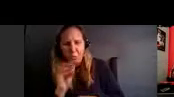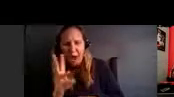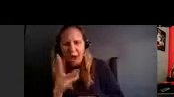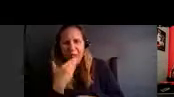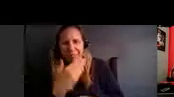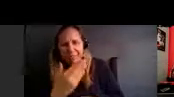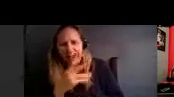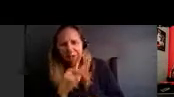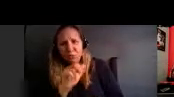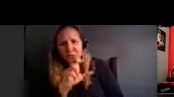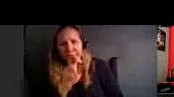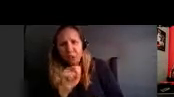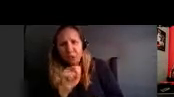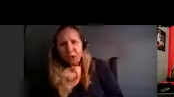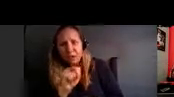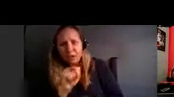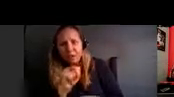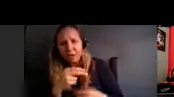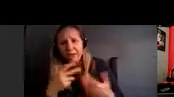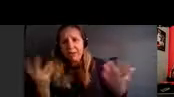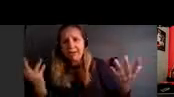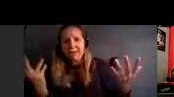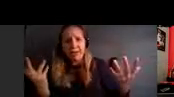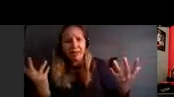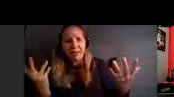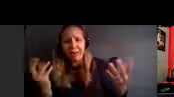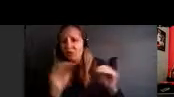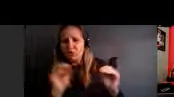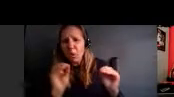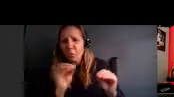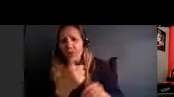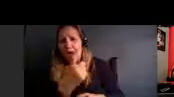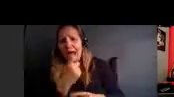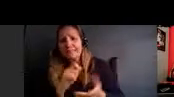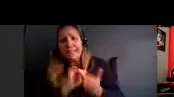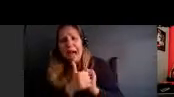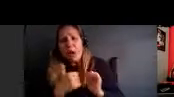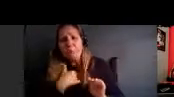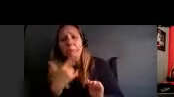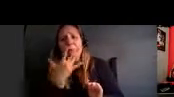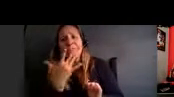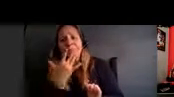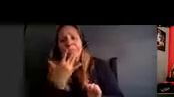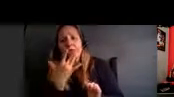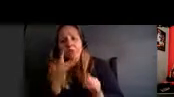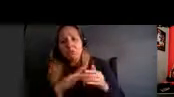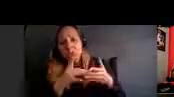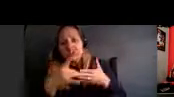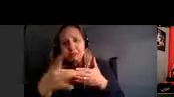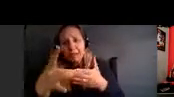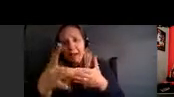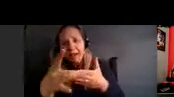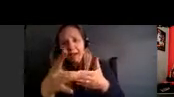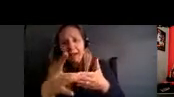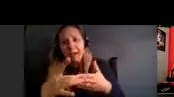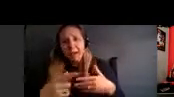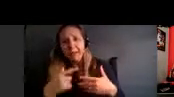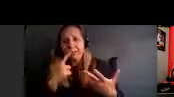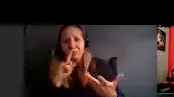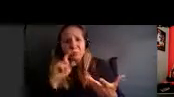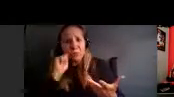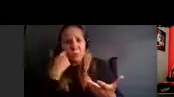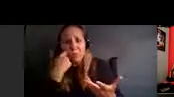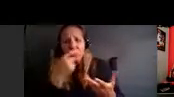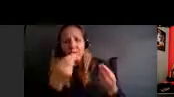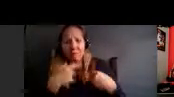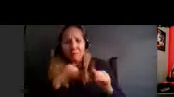I appreciate that. No one has ever asked me the ways in which I prefer to be guided before. So to know that you were giving me the option, or that there are